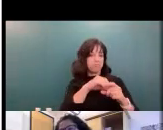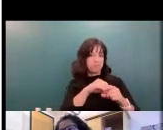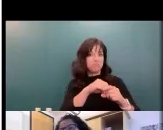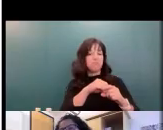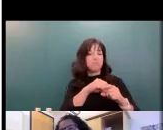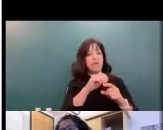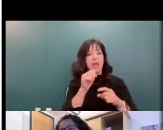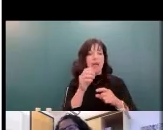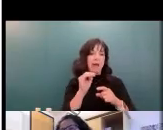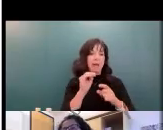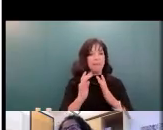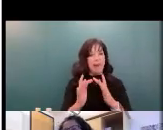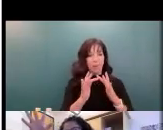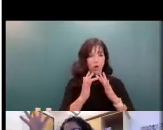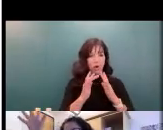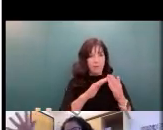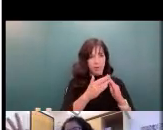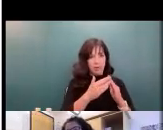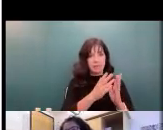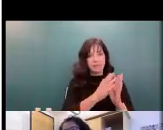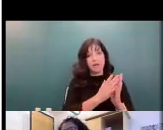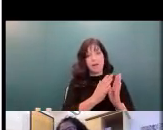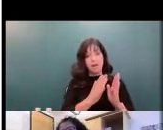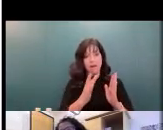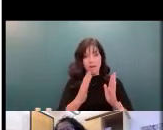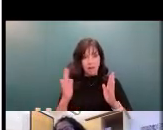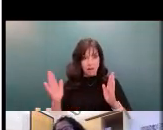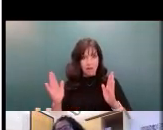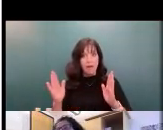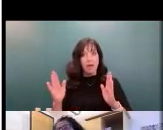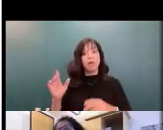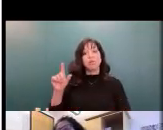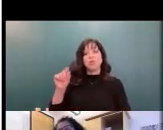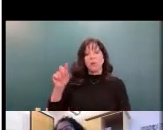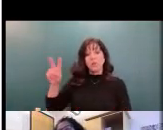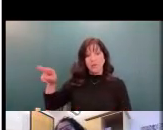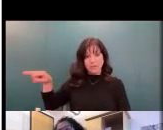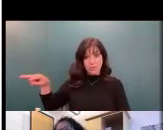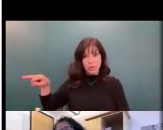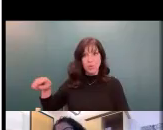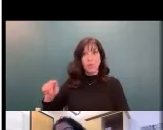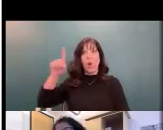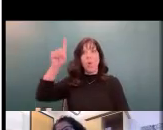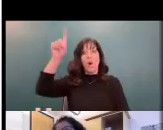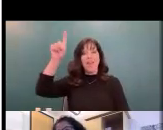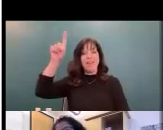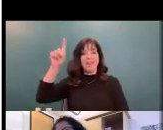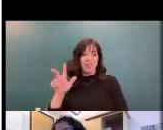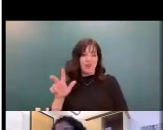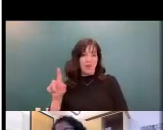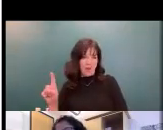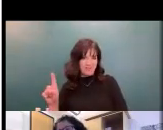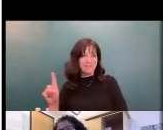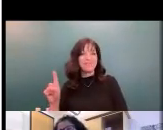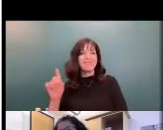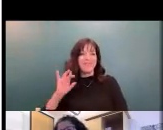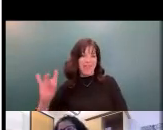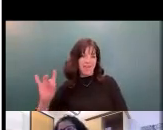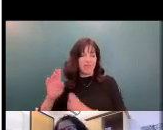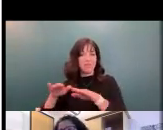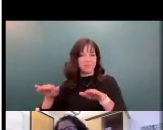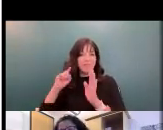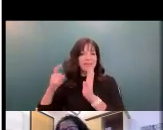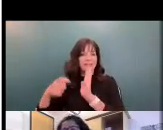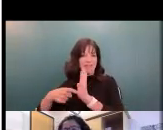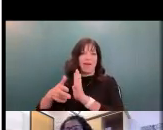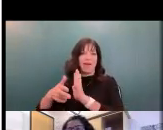network communities. As of 2022, 1 in 31 8-year-old children has been